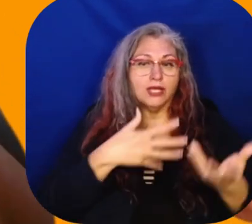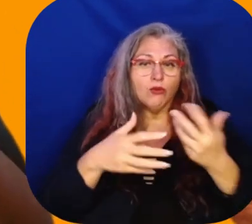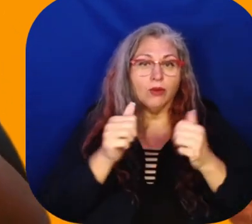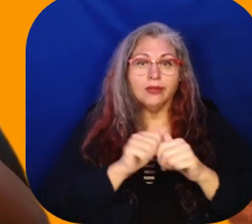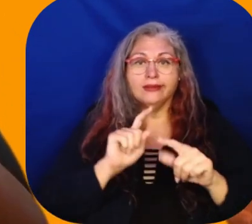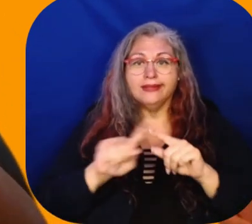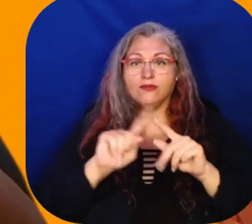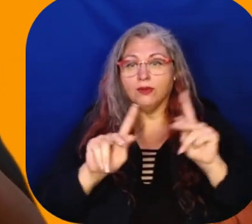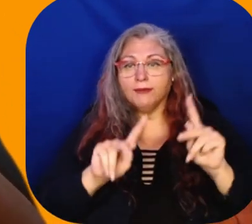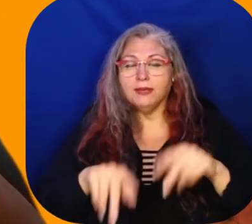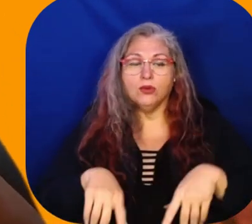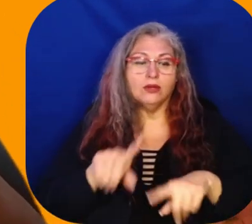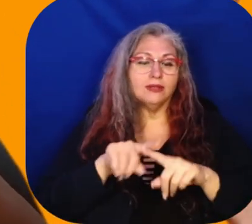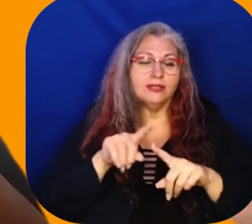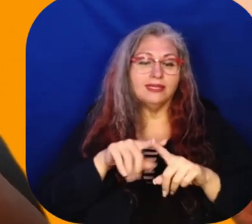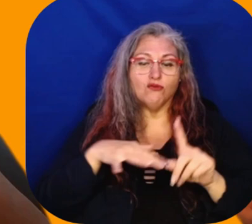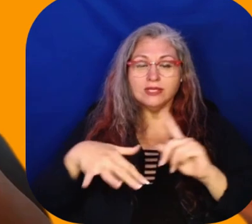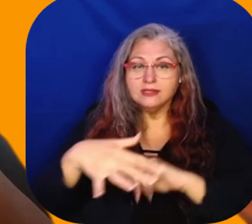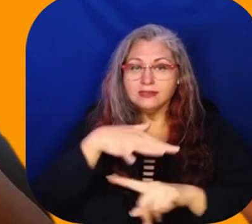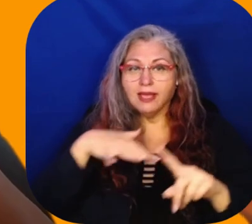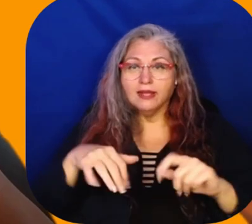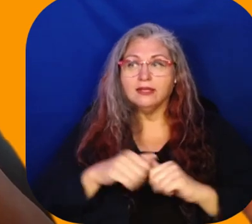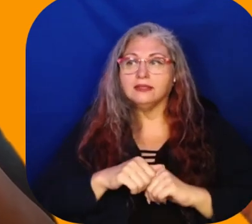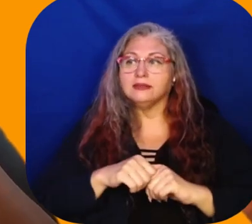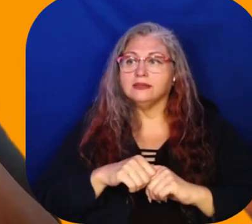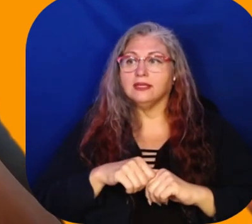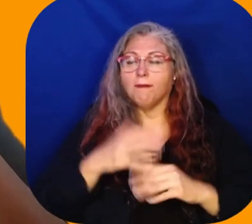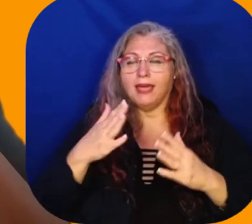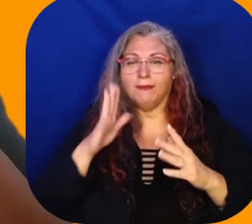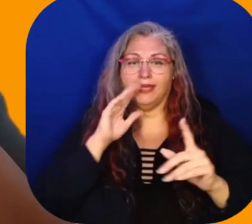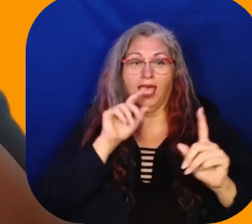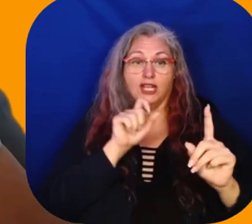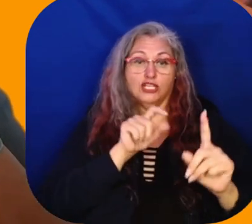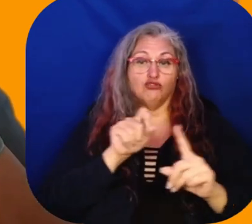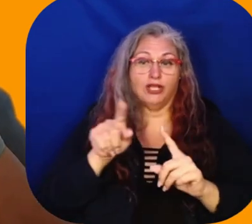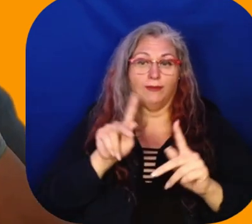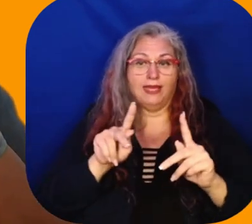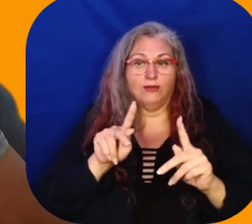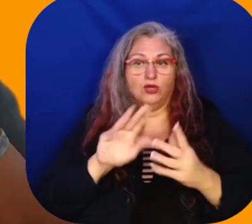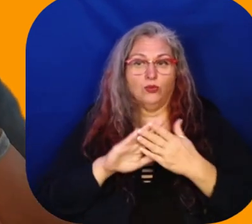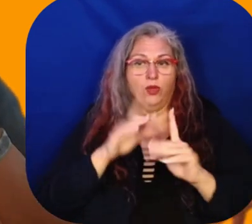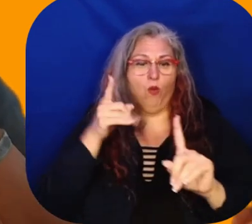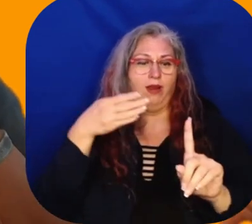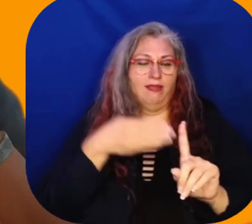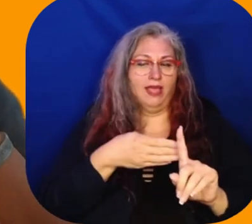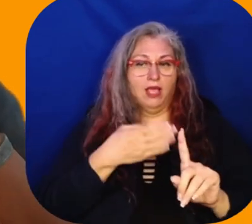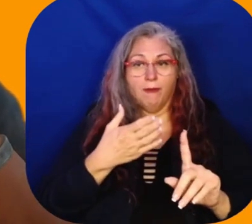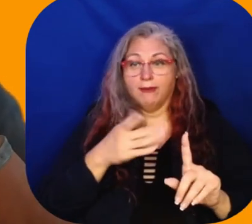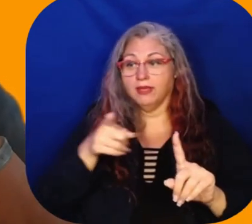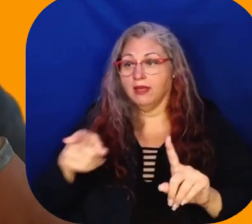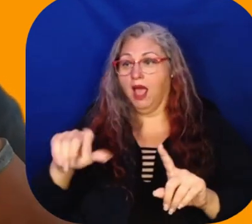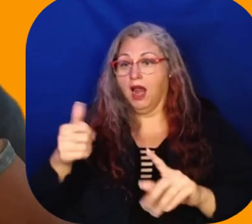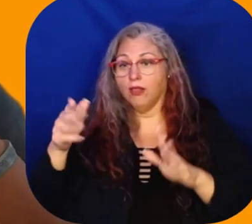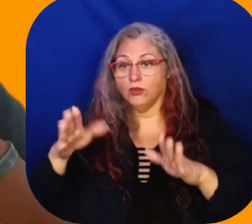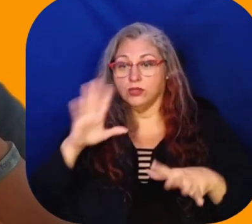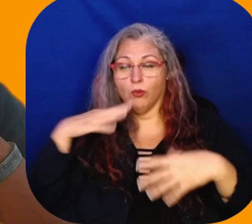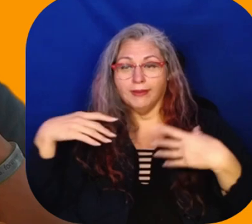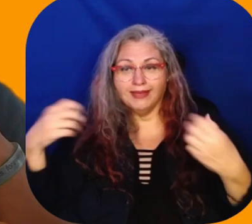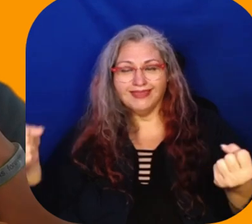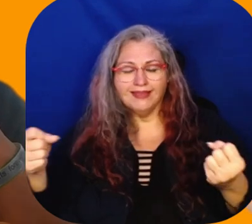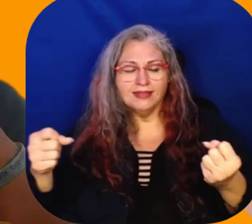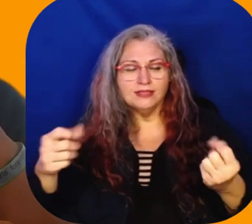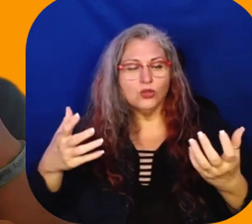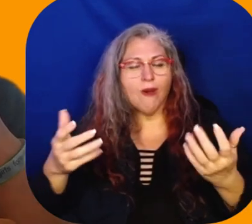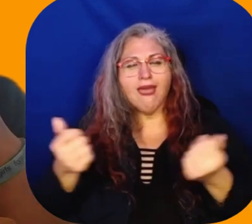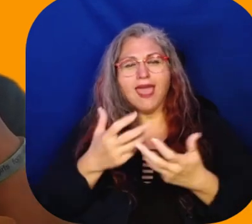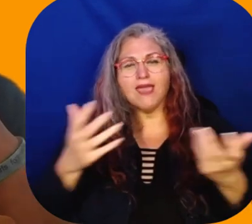and it may trigger people to one thing, and it may heal somebody from to other, and everything has to go through